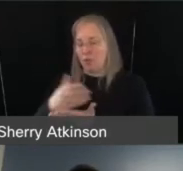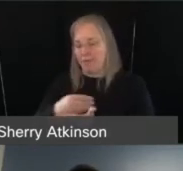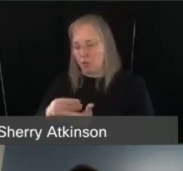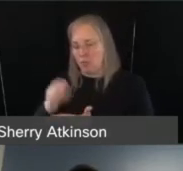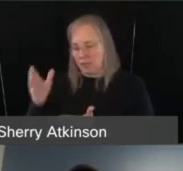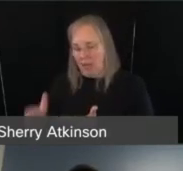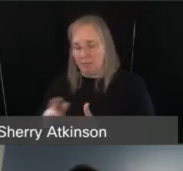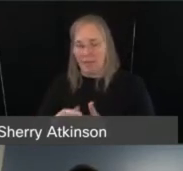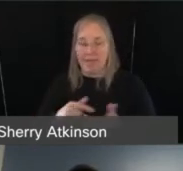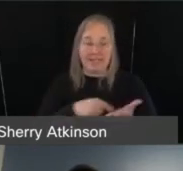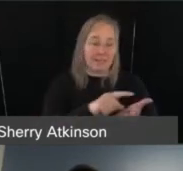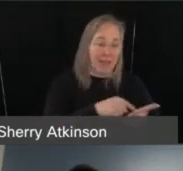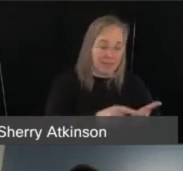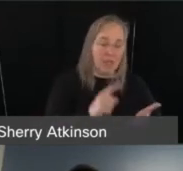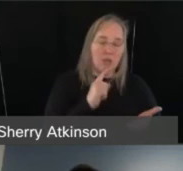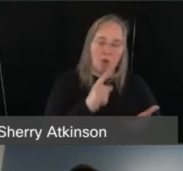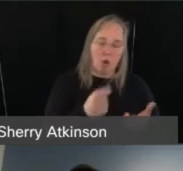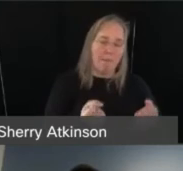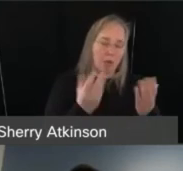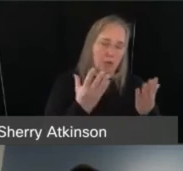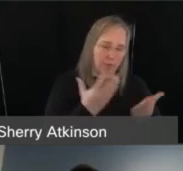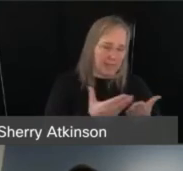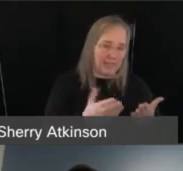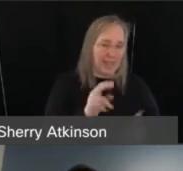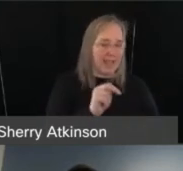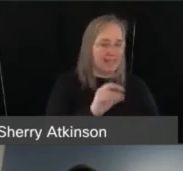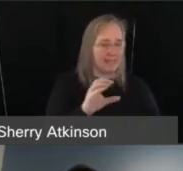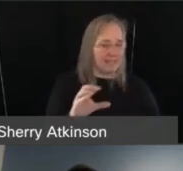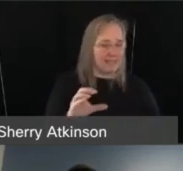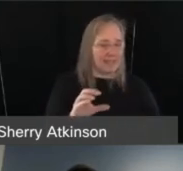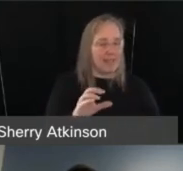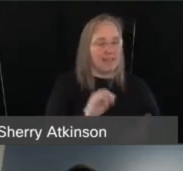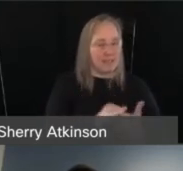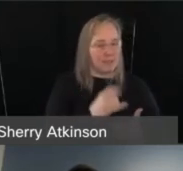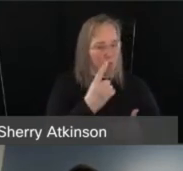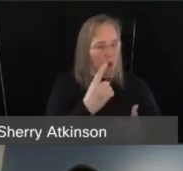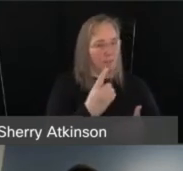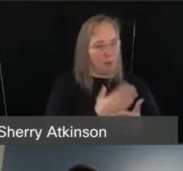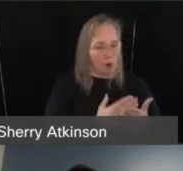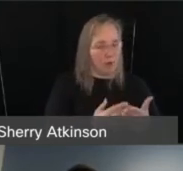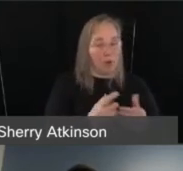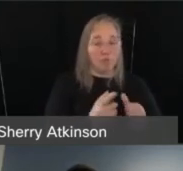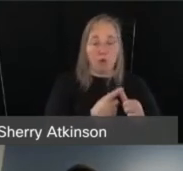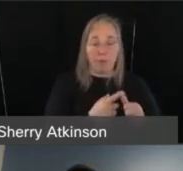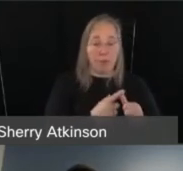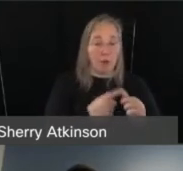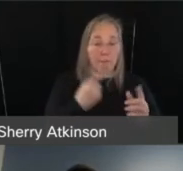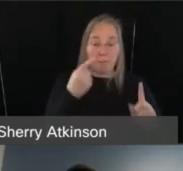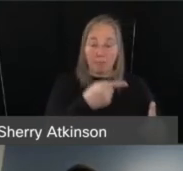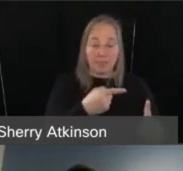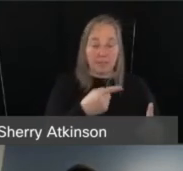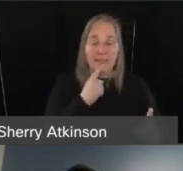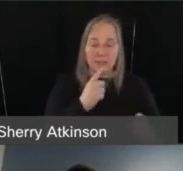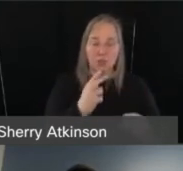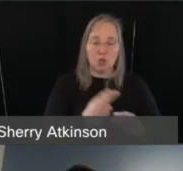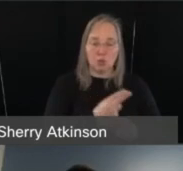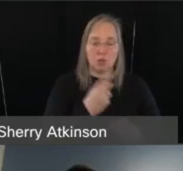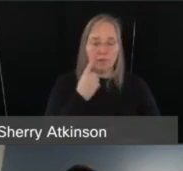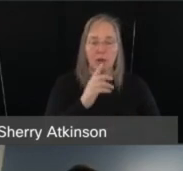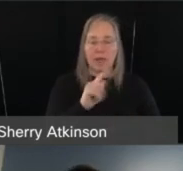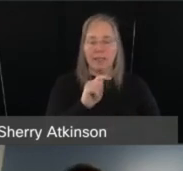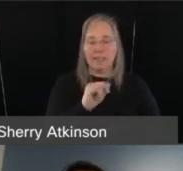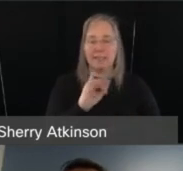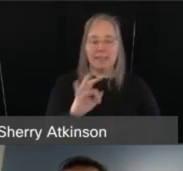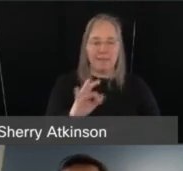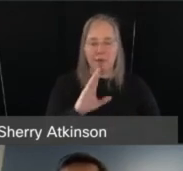items. NCC is only one part of that. The primary purpose, or number one, is to use for the TIF bond, as